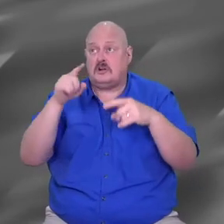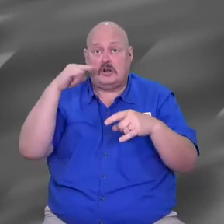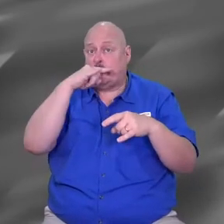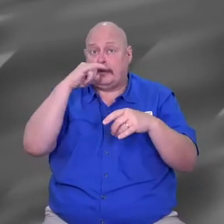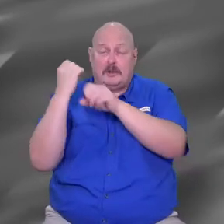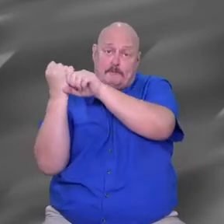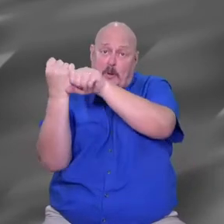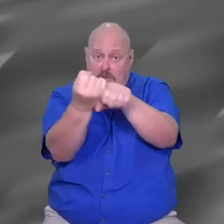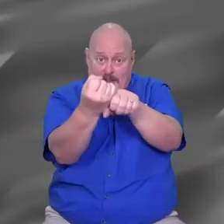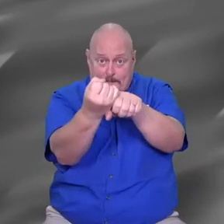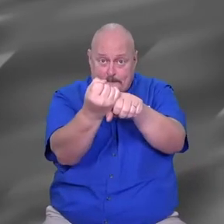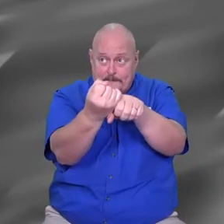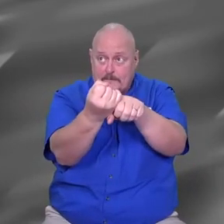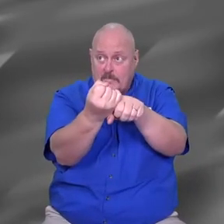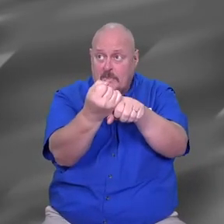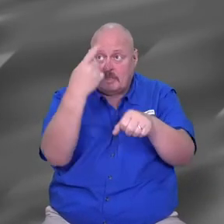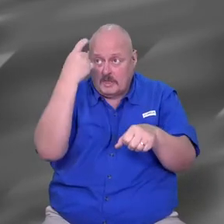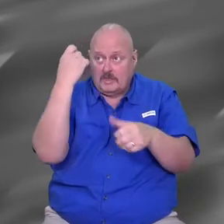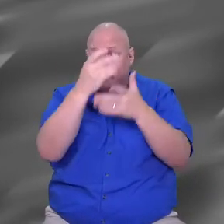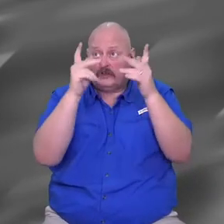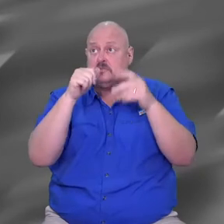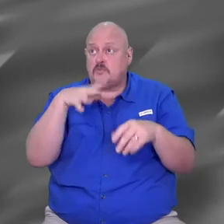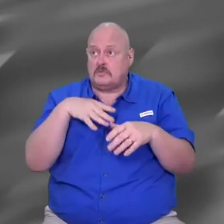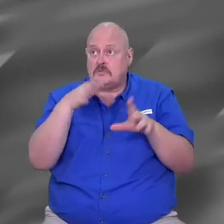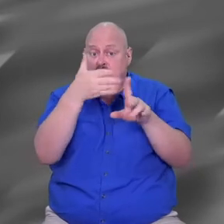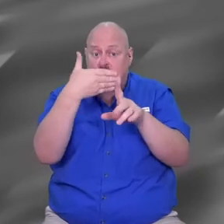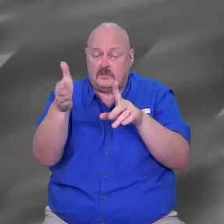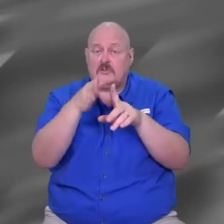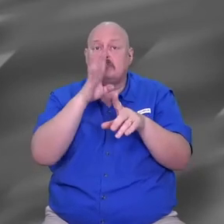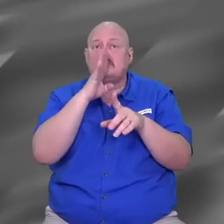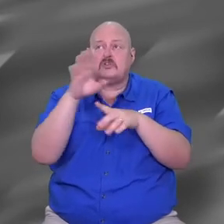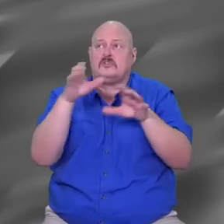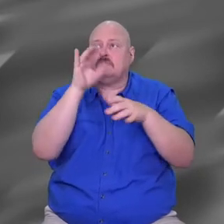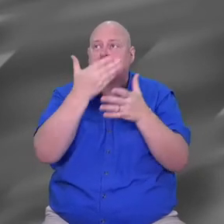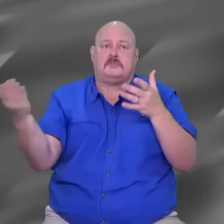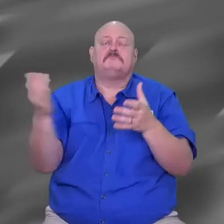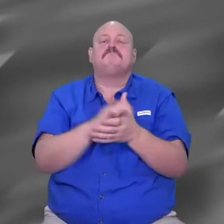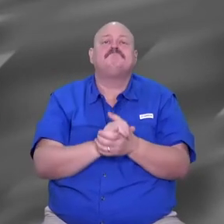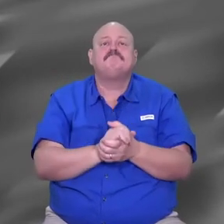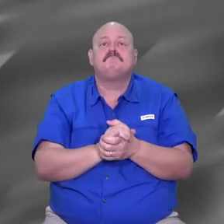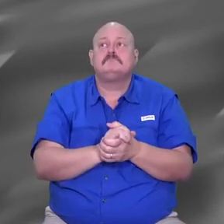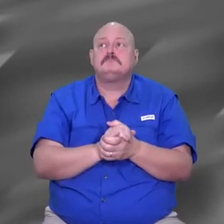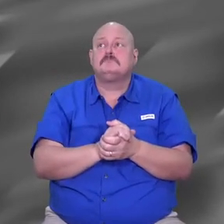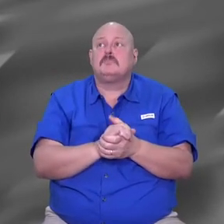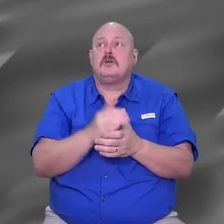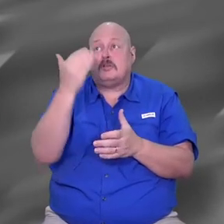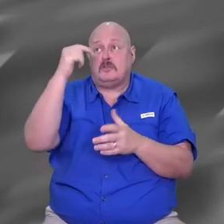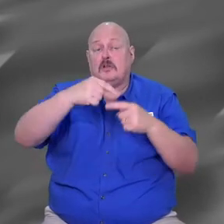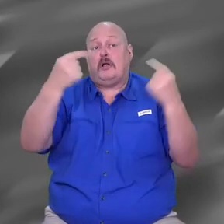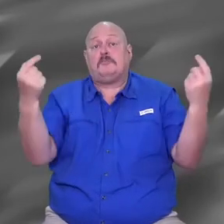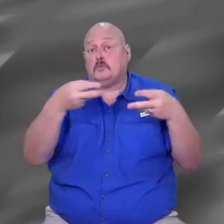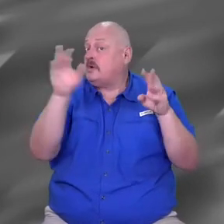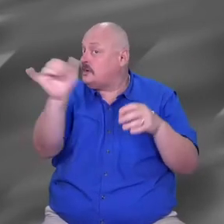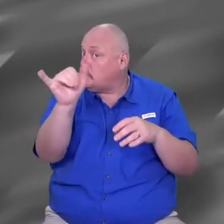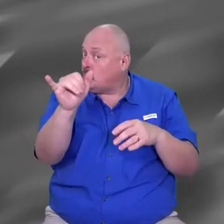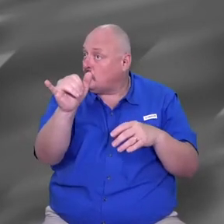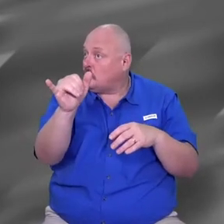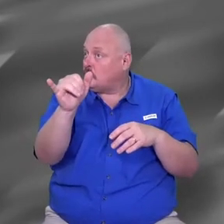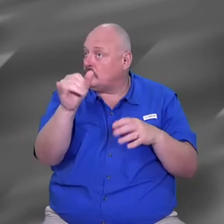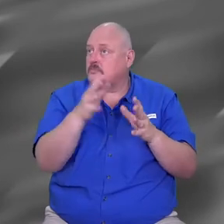ball game because some woman with flattering lips has talked them into doing something. By the way, you know it goes the other way